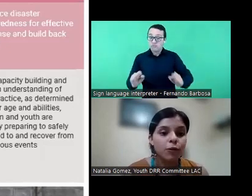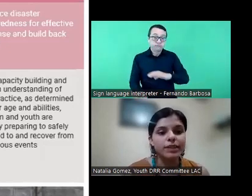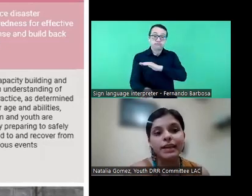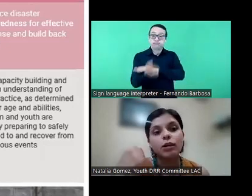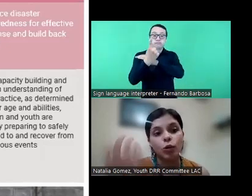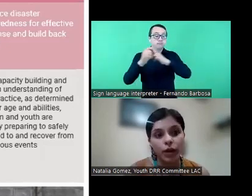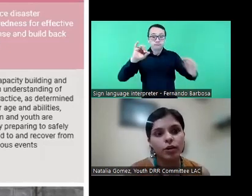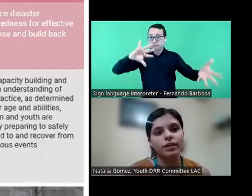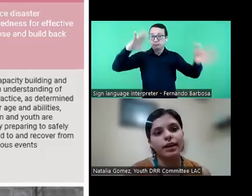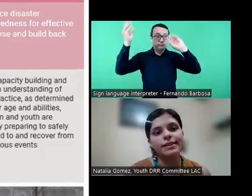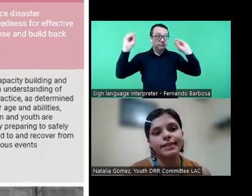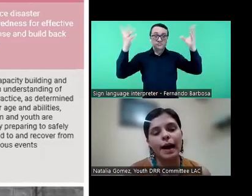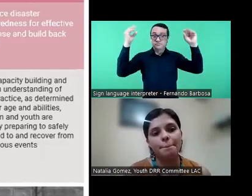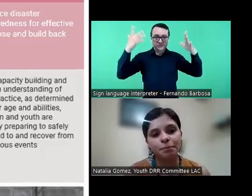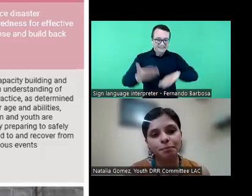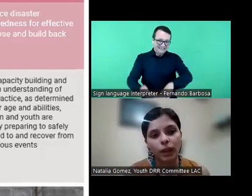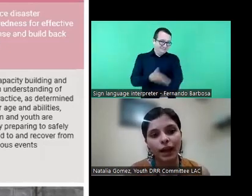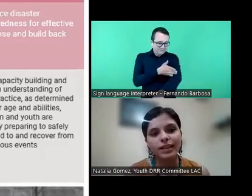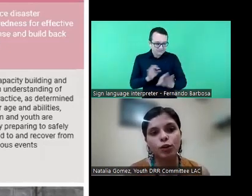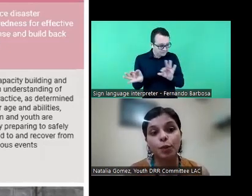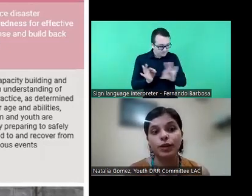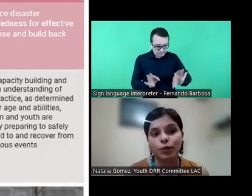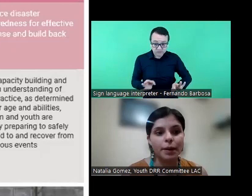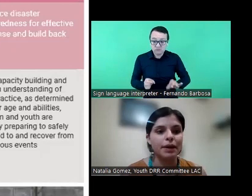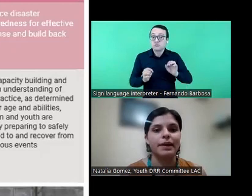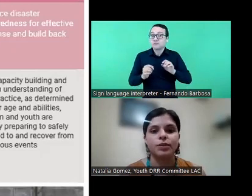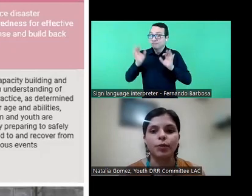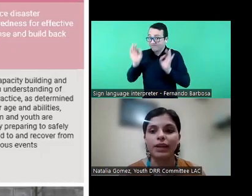disasters. That is why they must be included in this